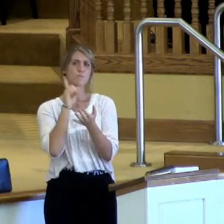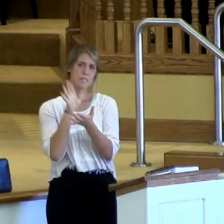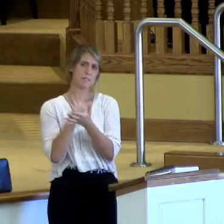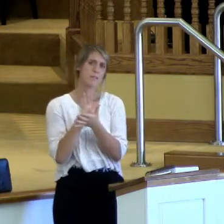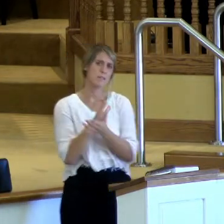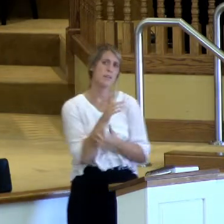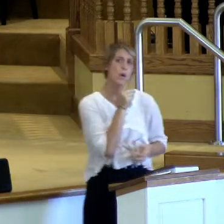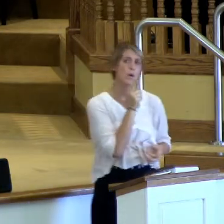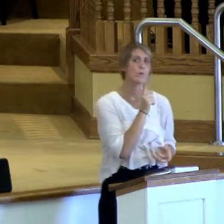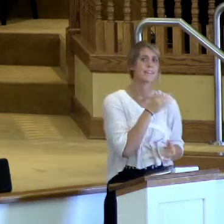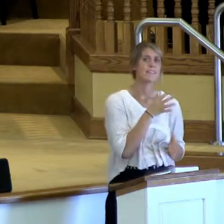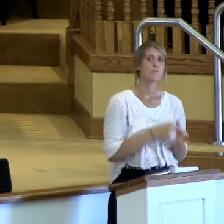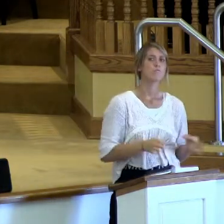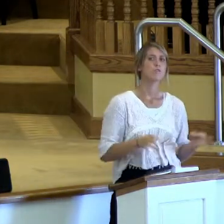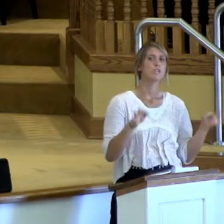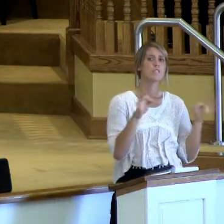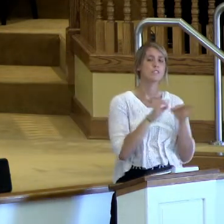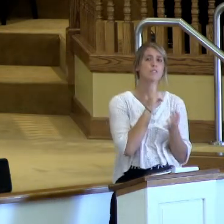to be